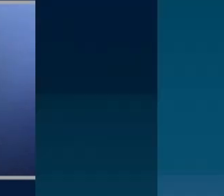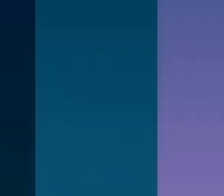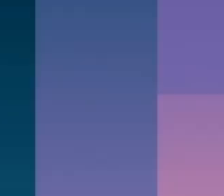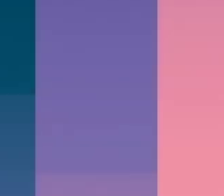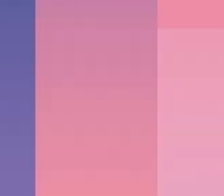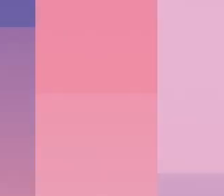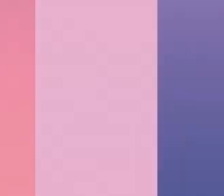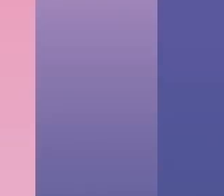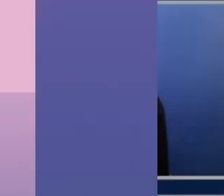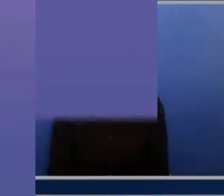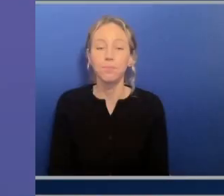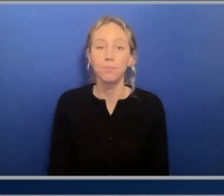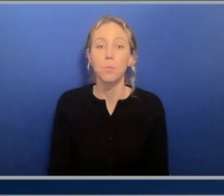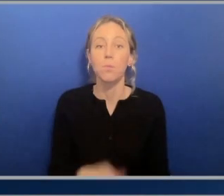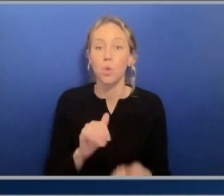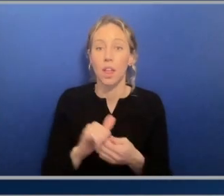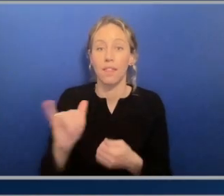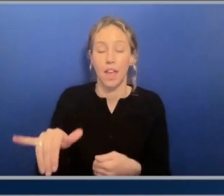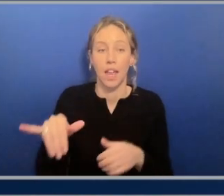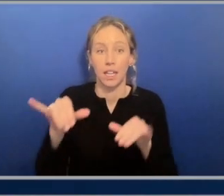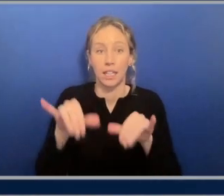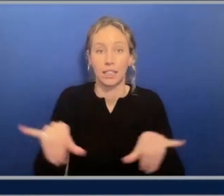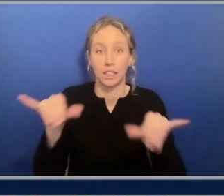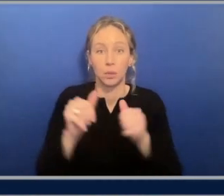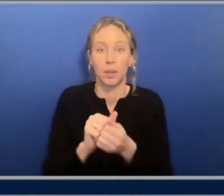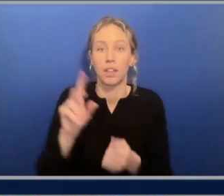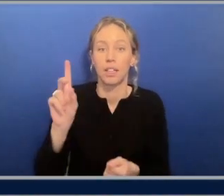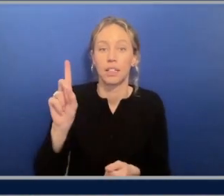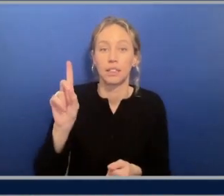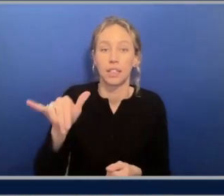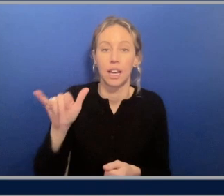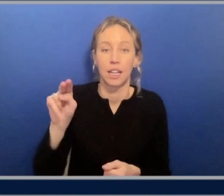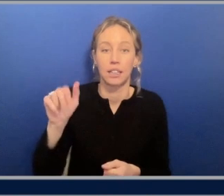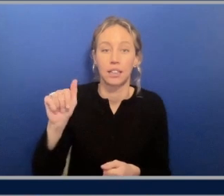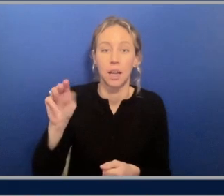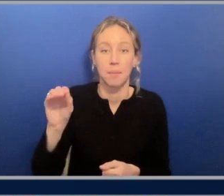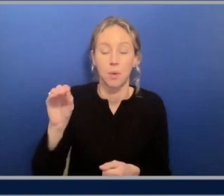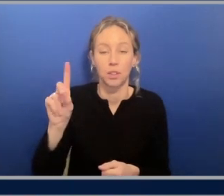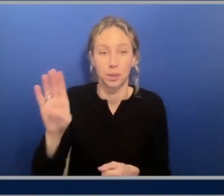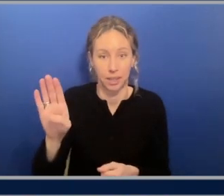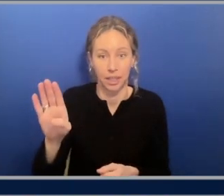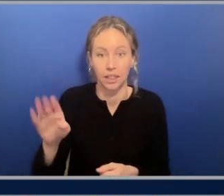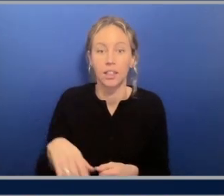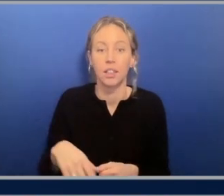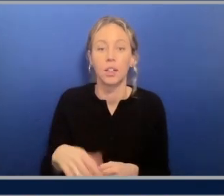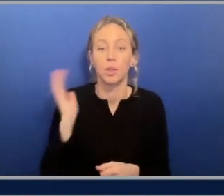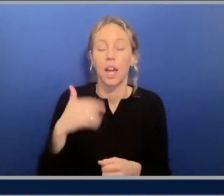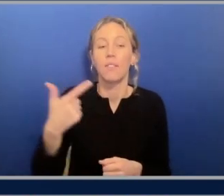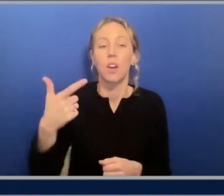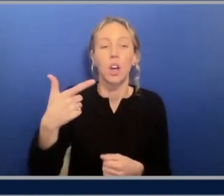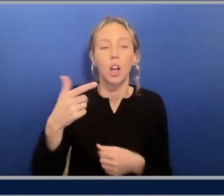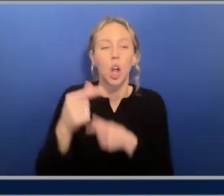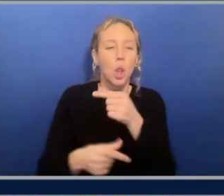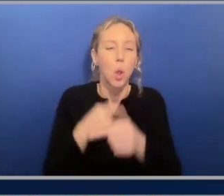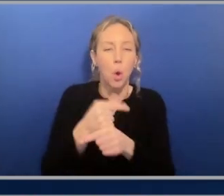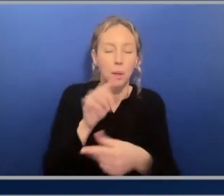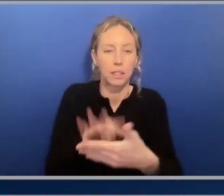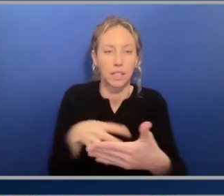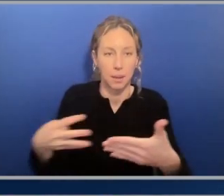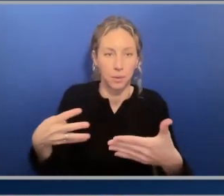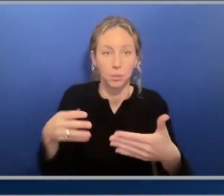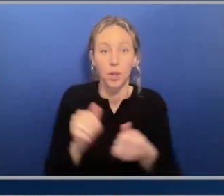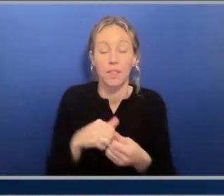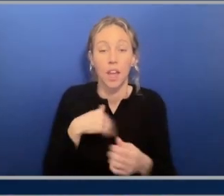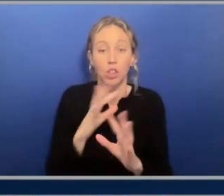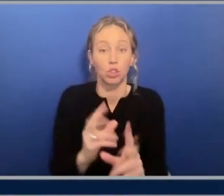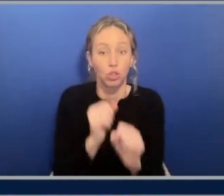the strong consistency offering with DynamoDB, right? Global tables was there for a long time, but with this strong consistency capability